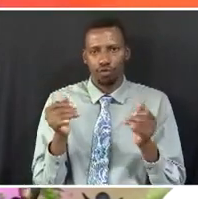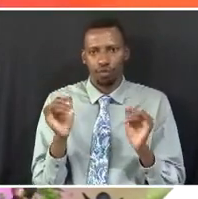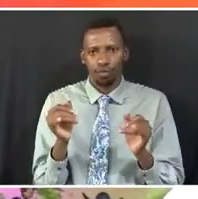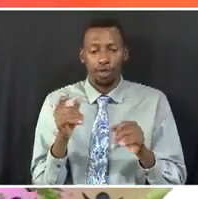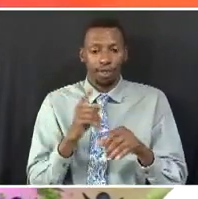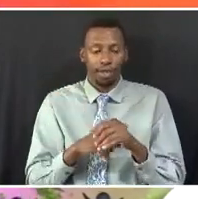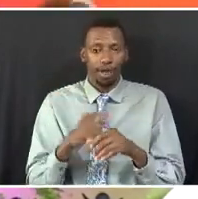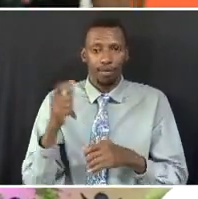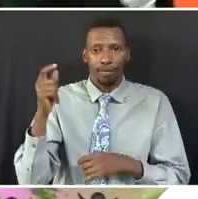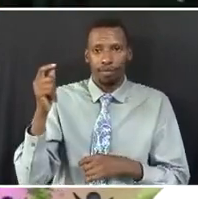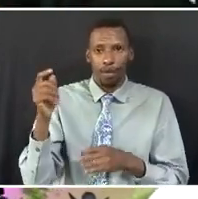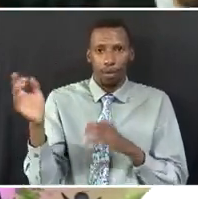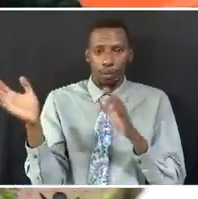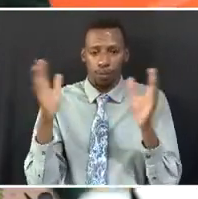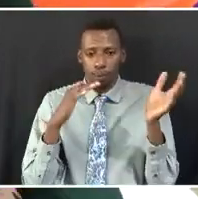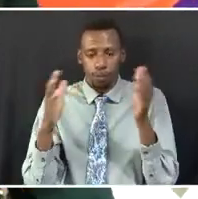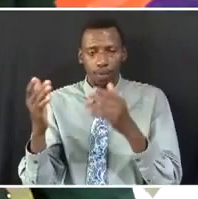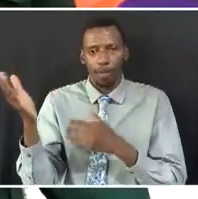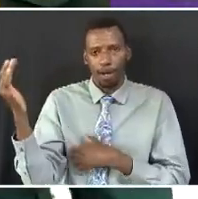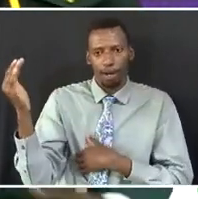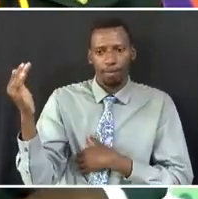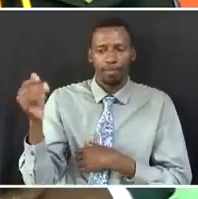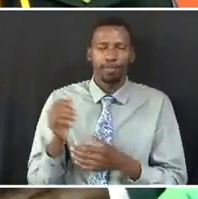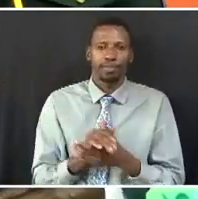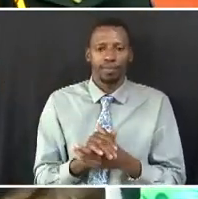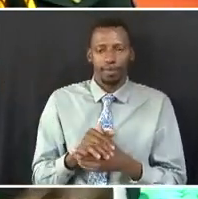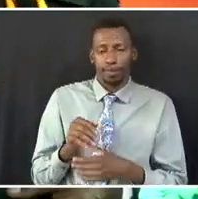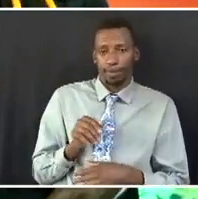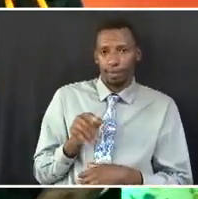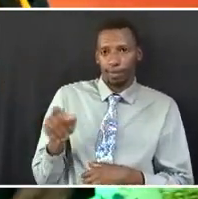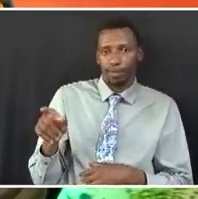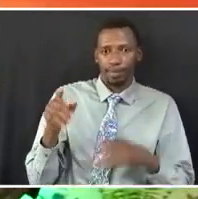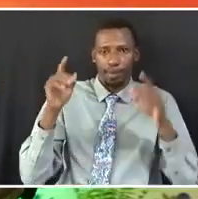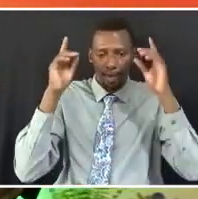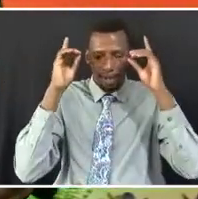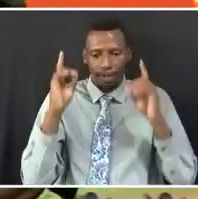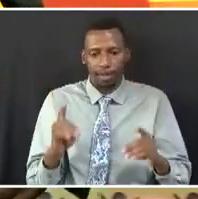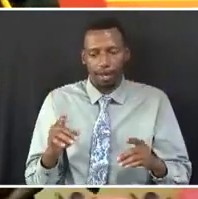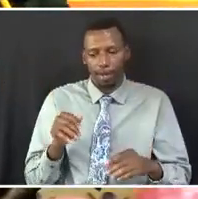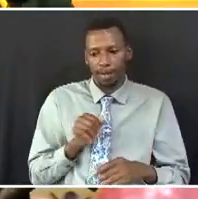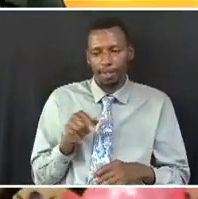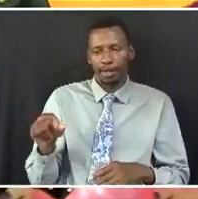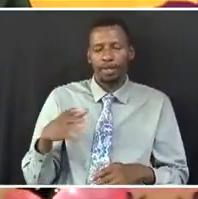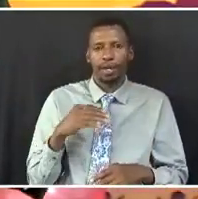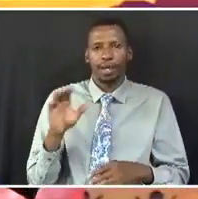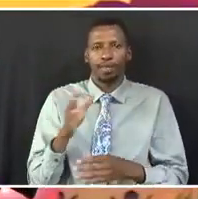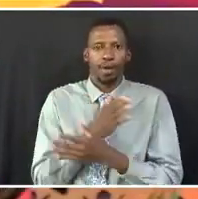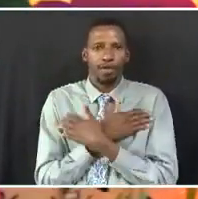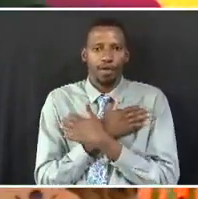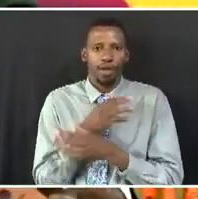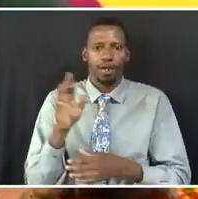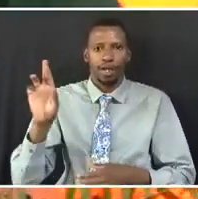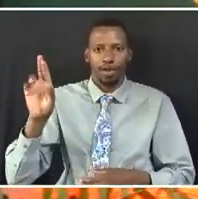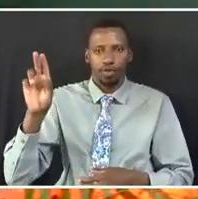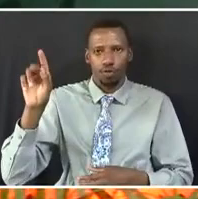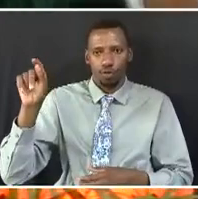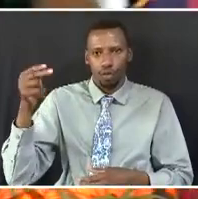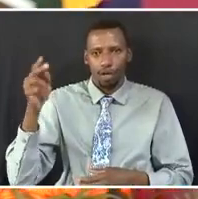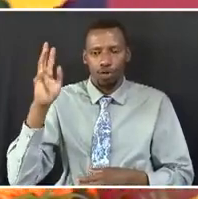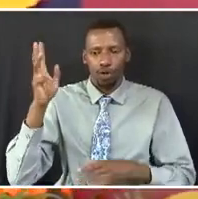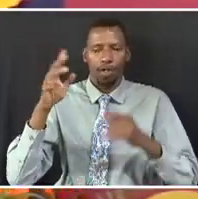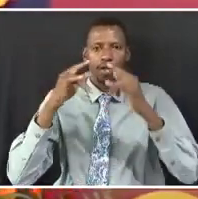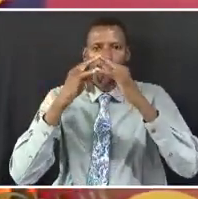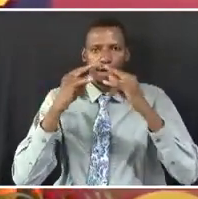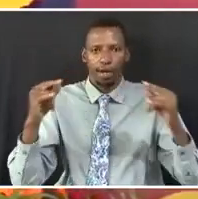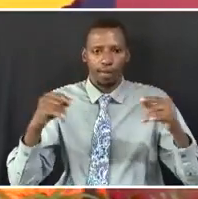coming, and Jacinta had decided that she and her friend Ruth Metey were going to camp outside